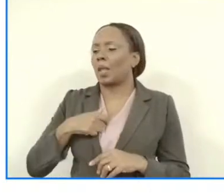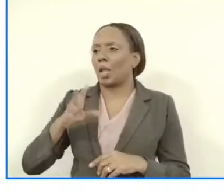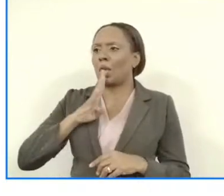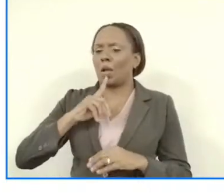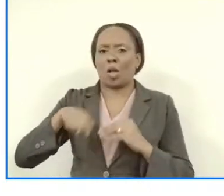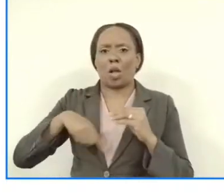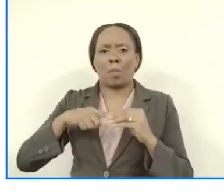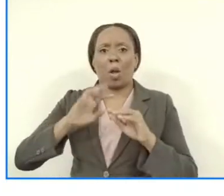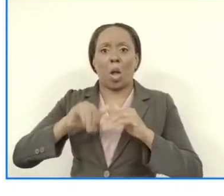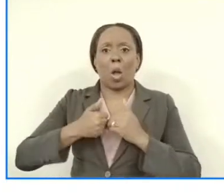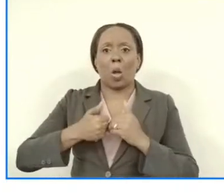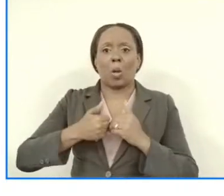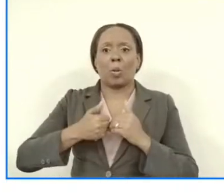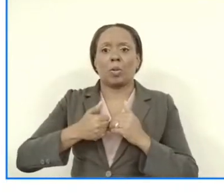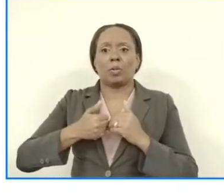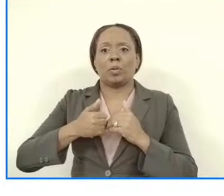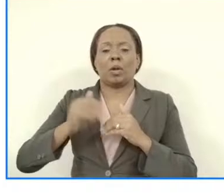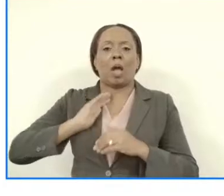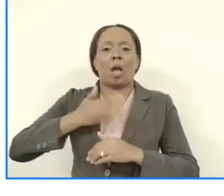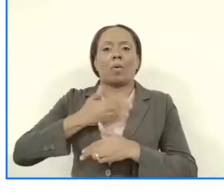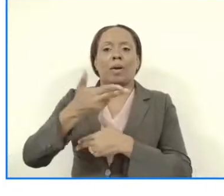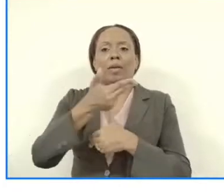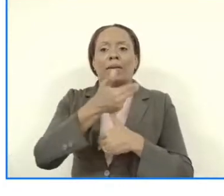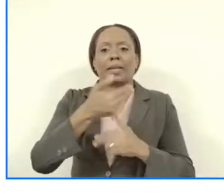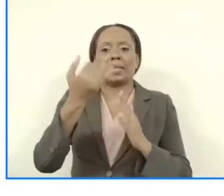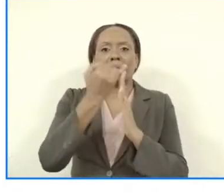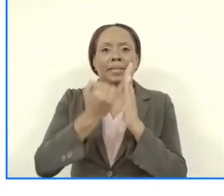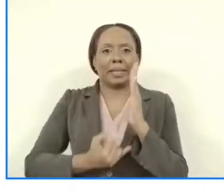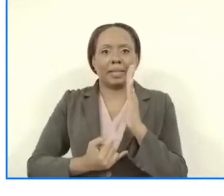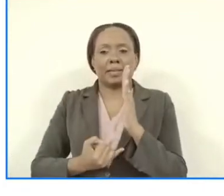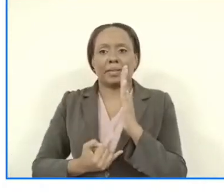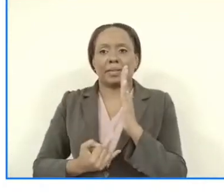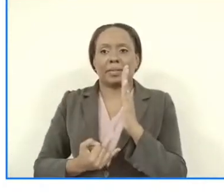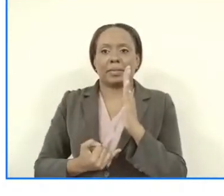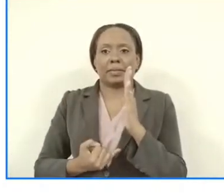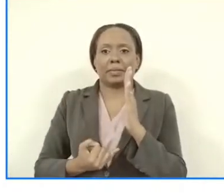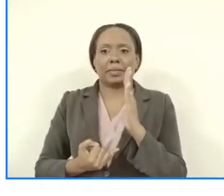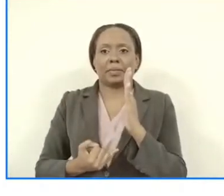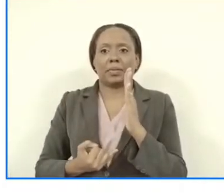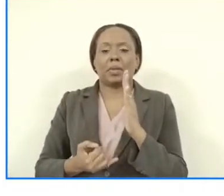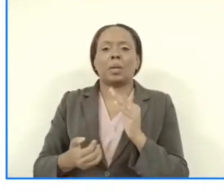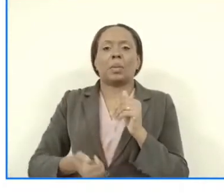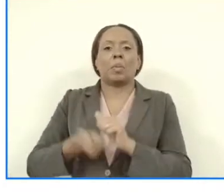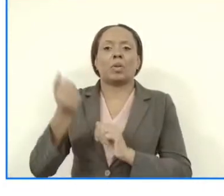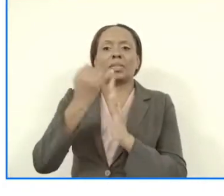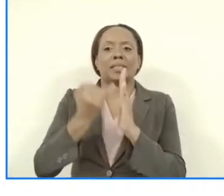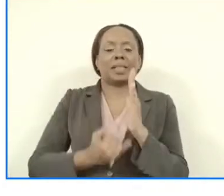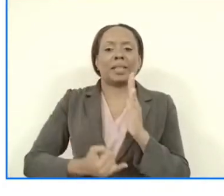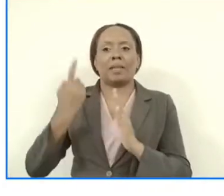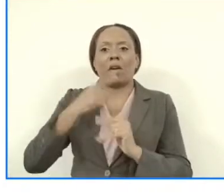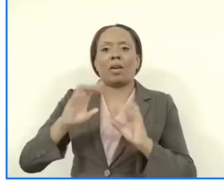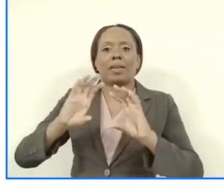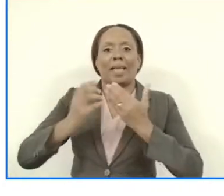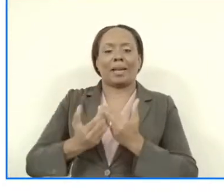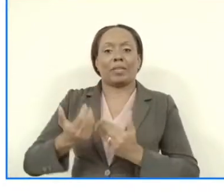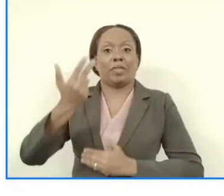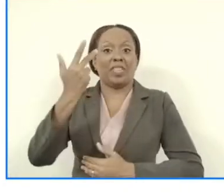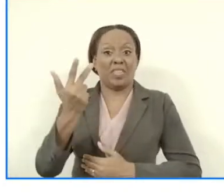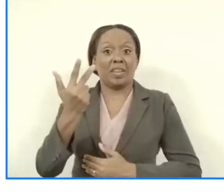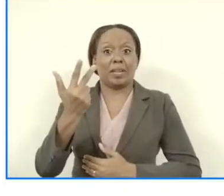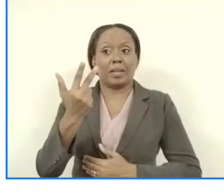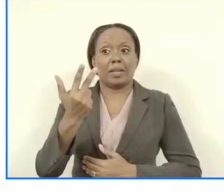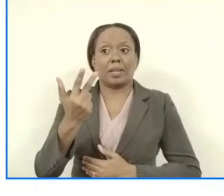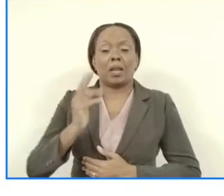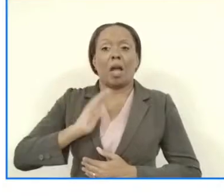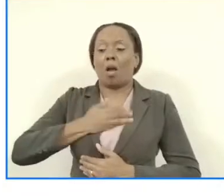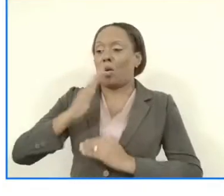terms of the design category of hurricane design for most of the designs are category 3 that we have, or buildings and so on are designed